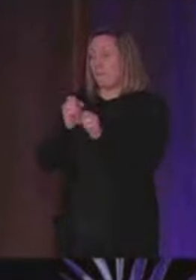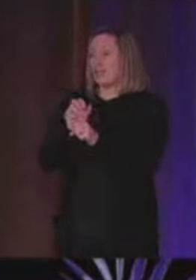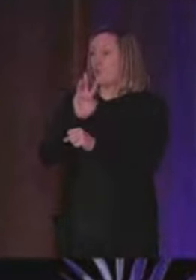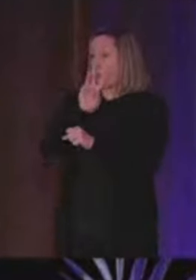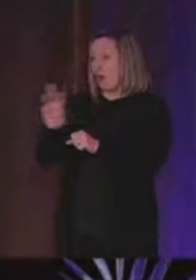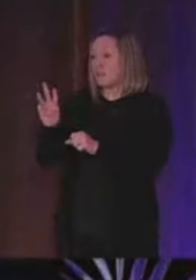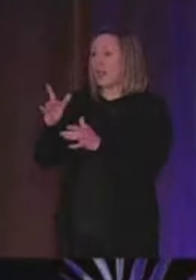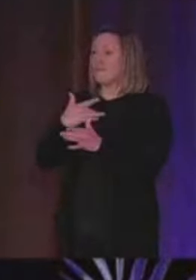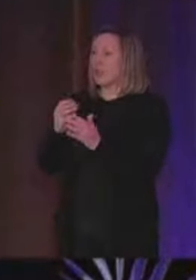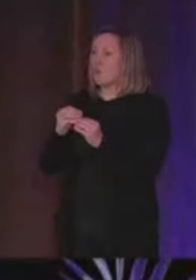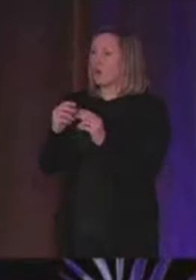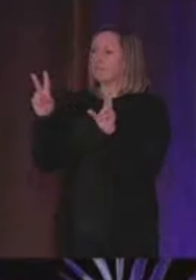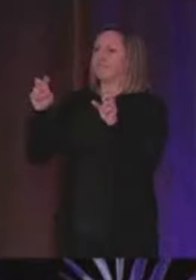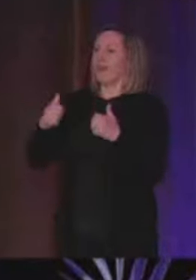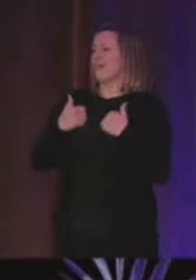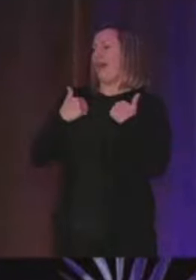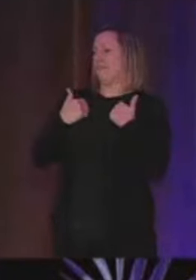more alive to them.